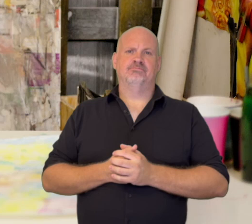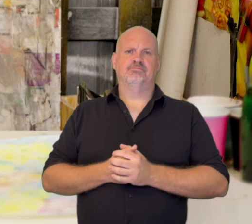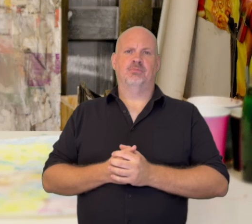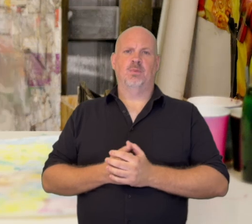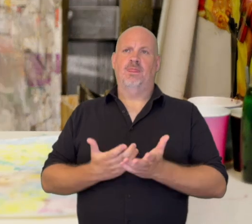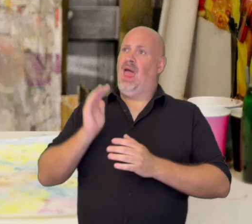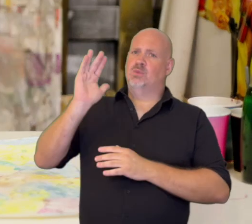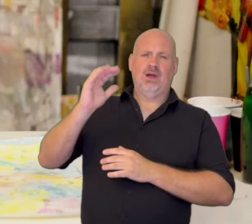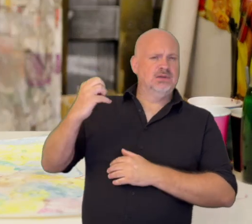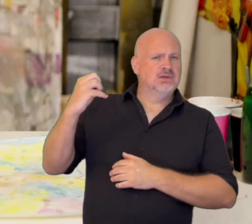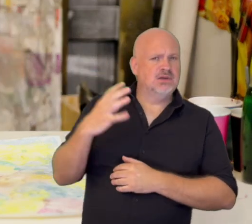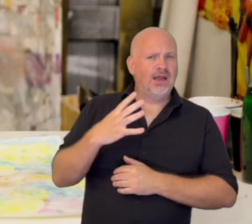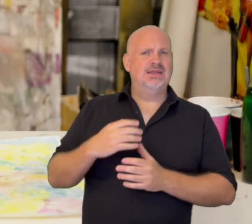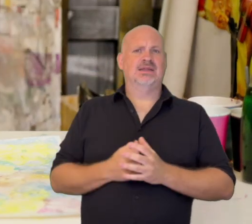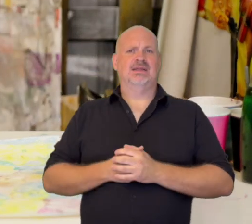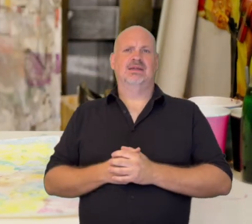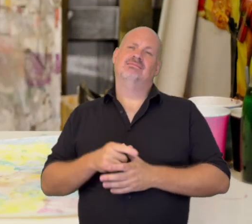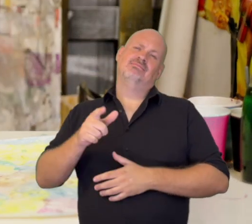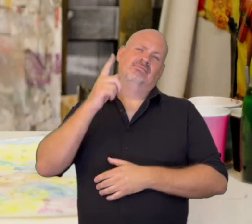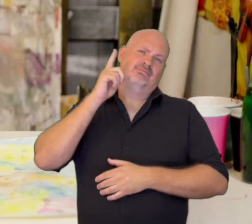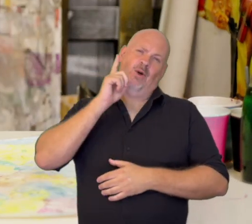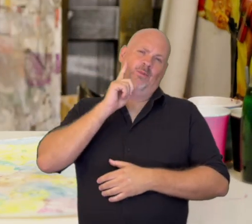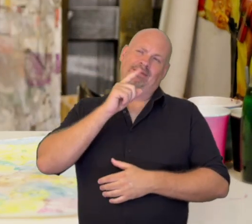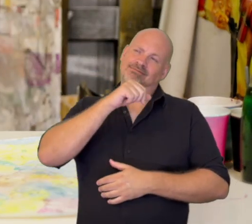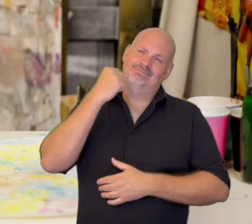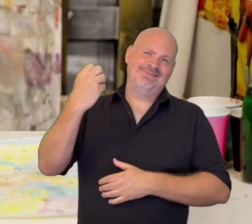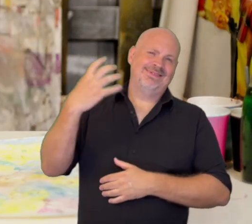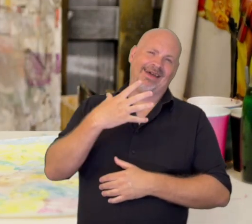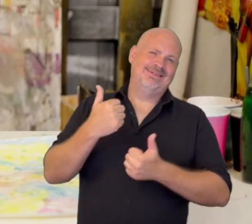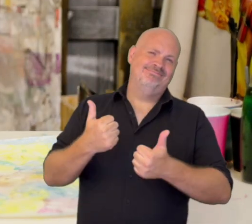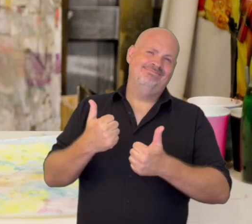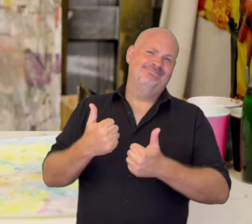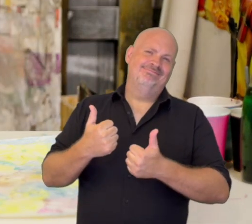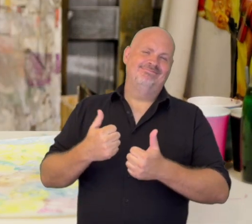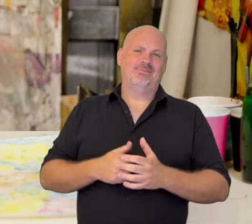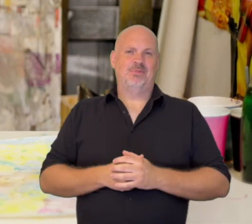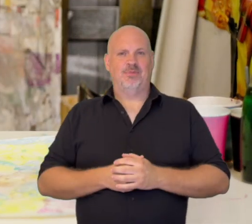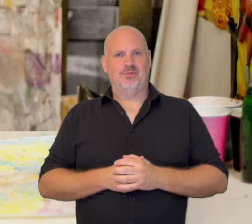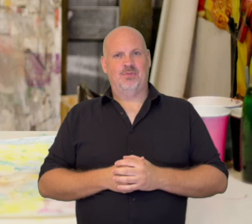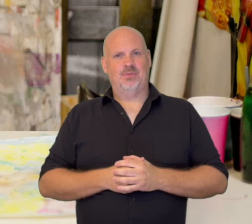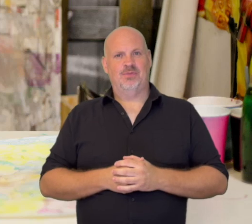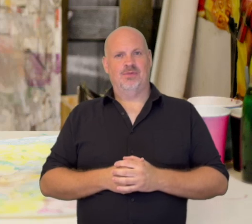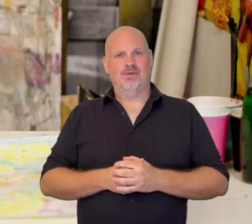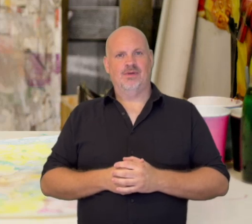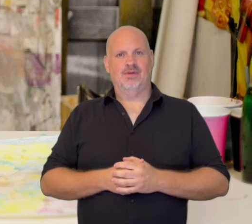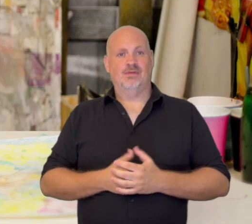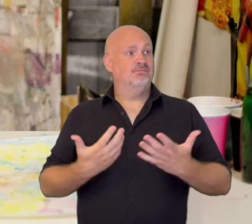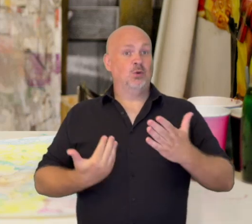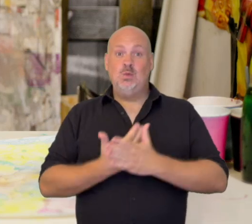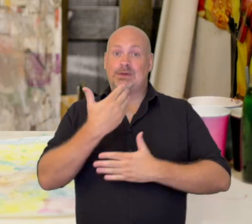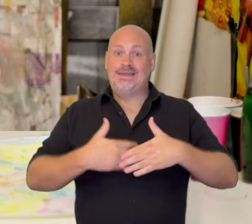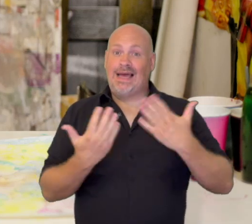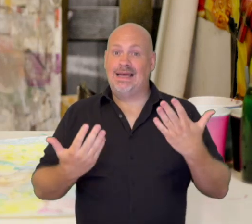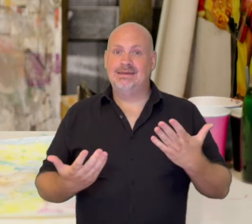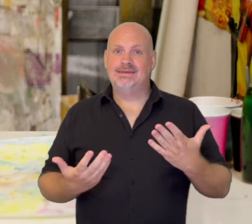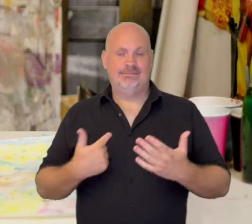It's quite sunny outside, and that always helps. Or maybe it's a new day. I